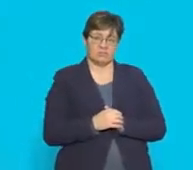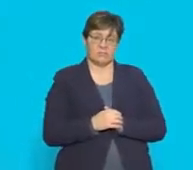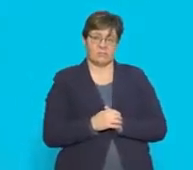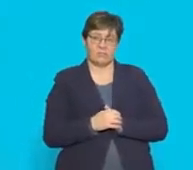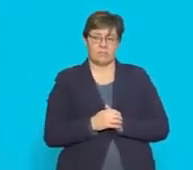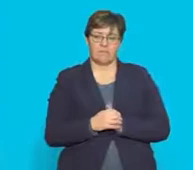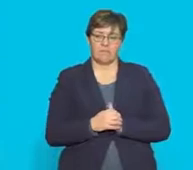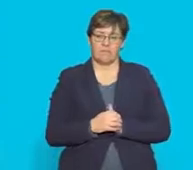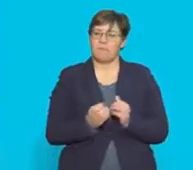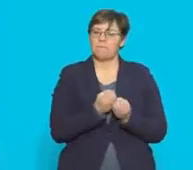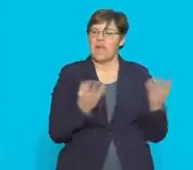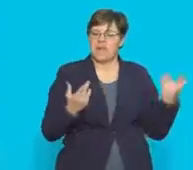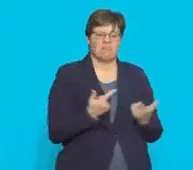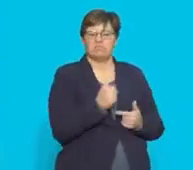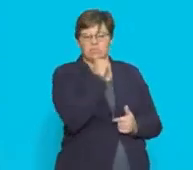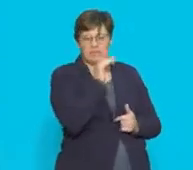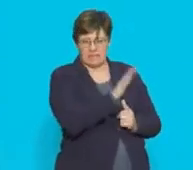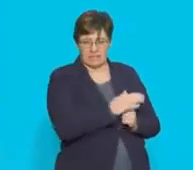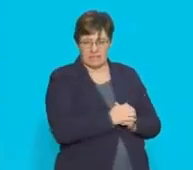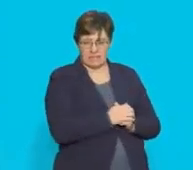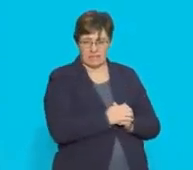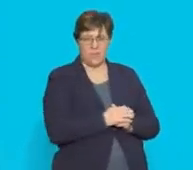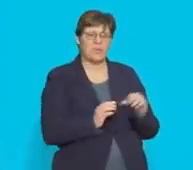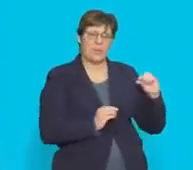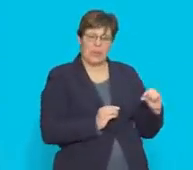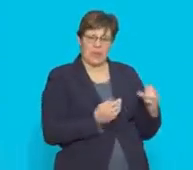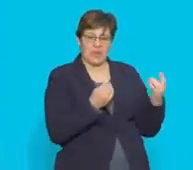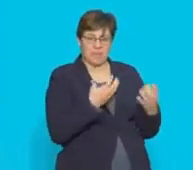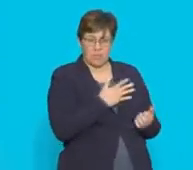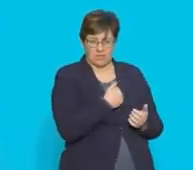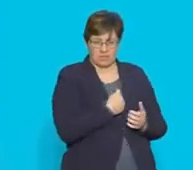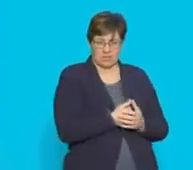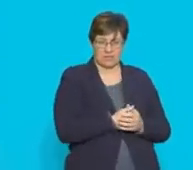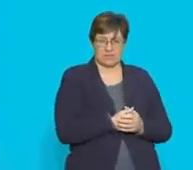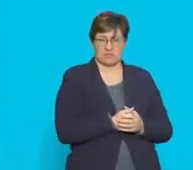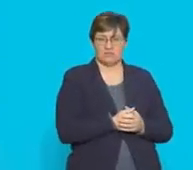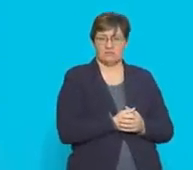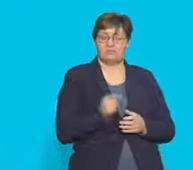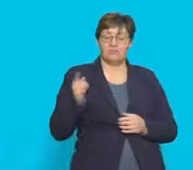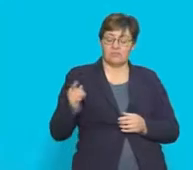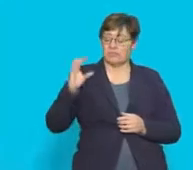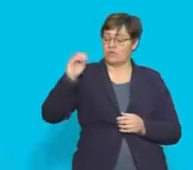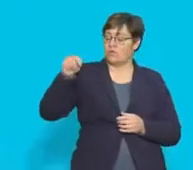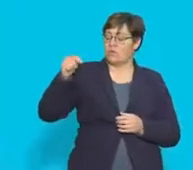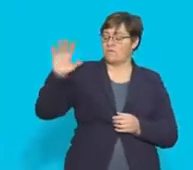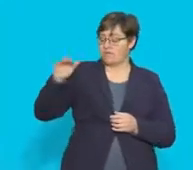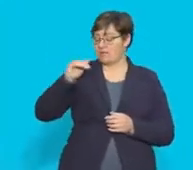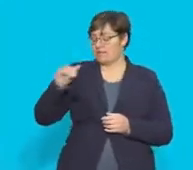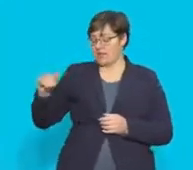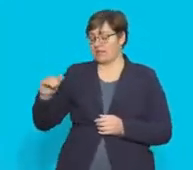0,00001. It doesn't really matter how many zeros are there. I'm just trying to make it a very small number. And this is 0,5 divided